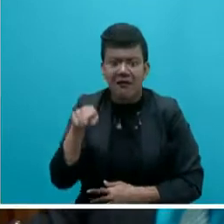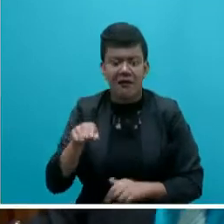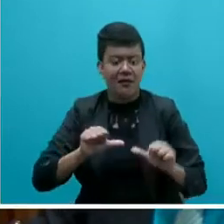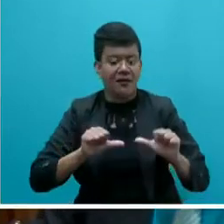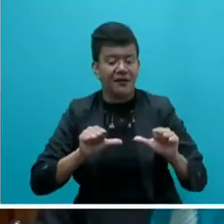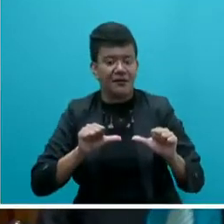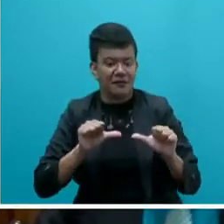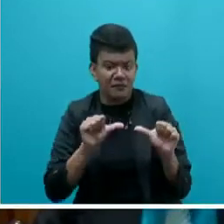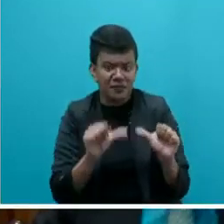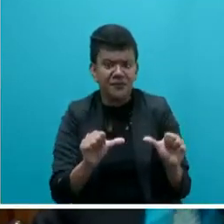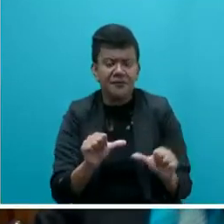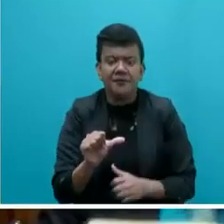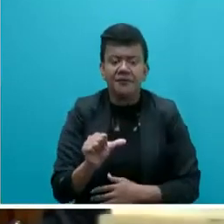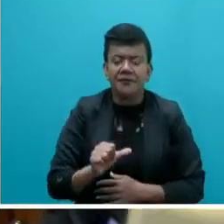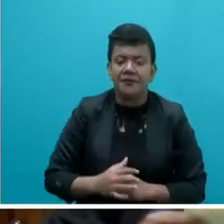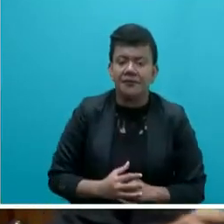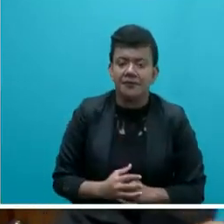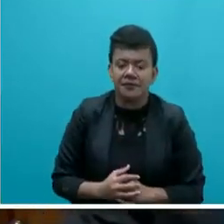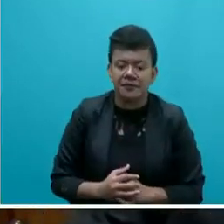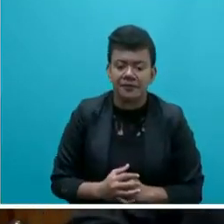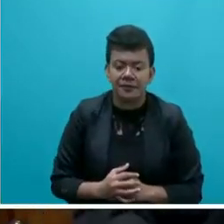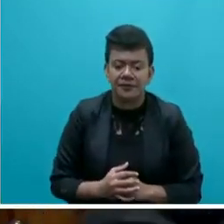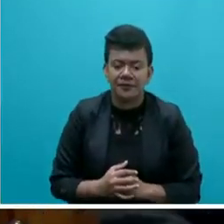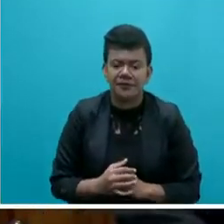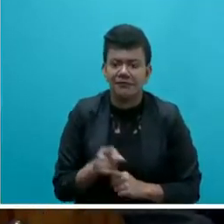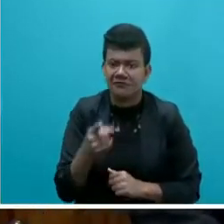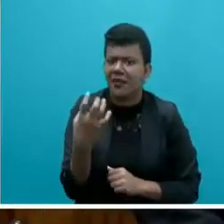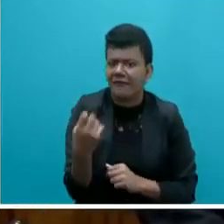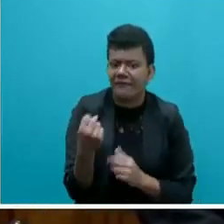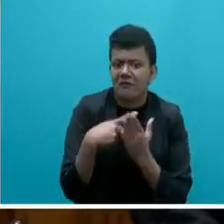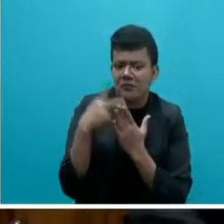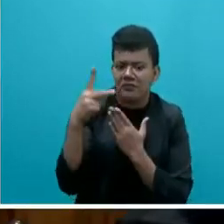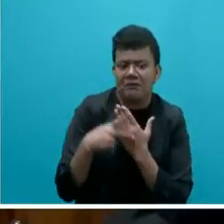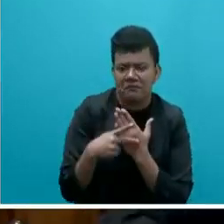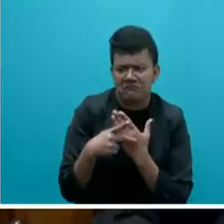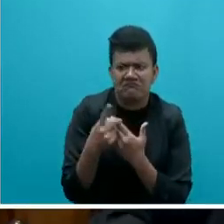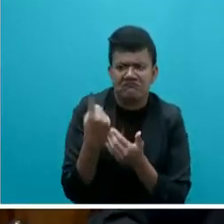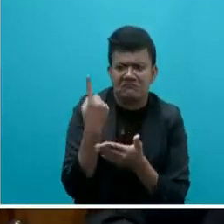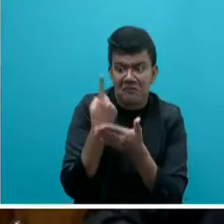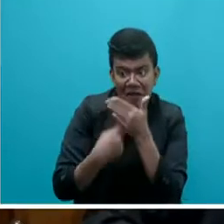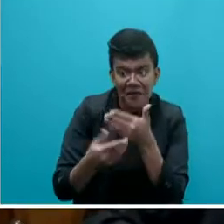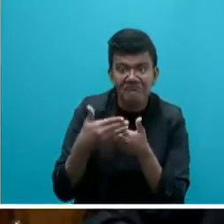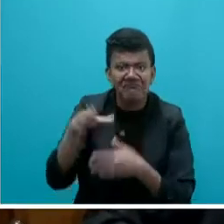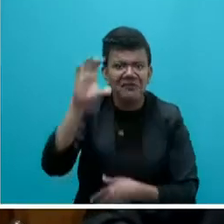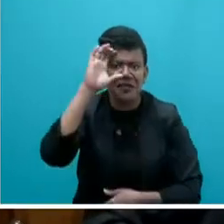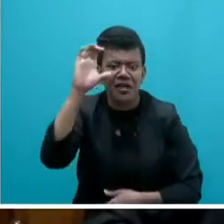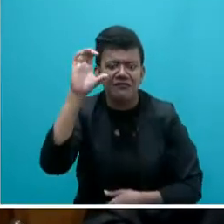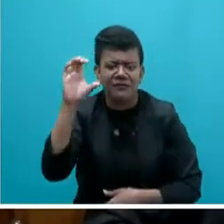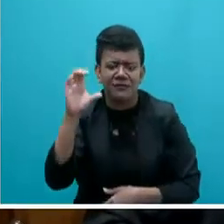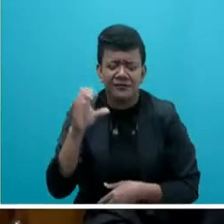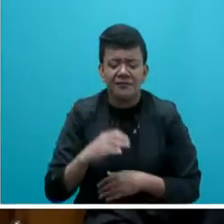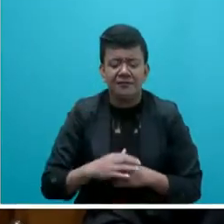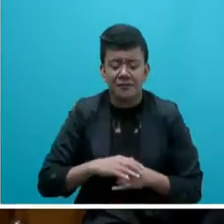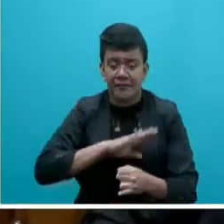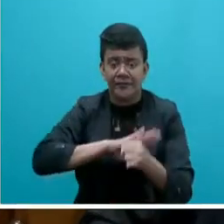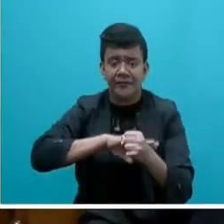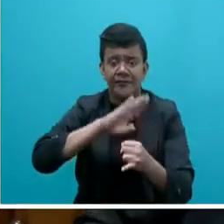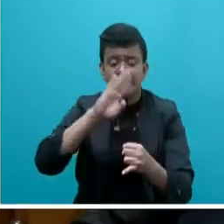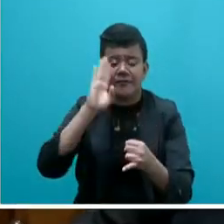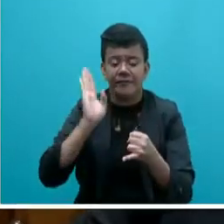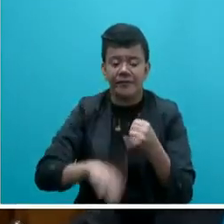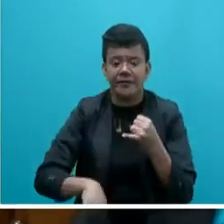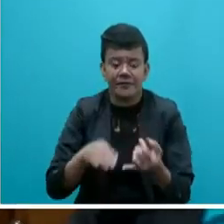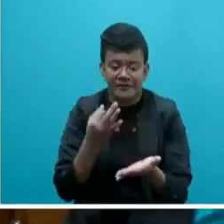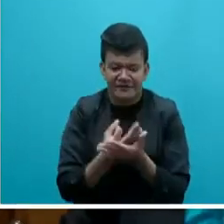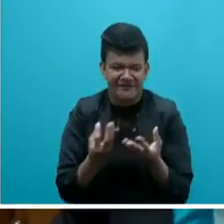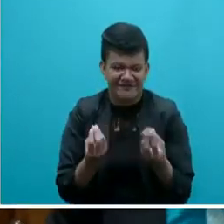championing around the country. Honourable Speaker, for this financial year 2019-2020, the Ministry of Agriculture